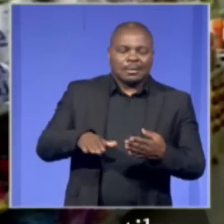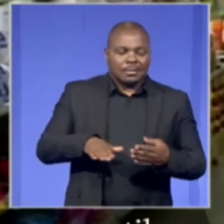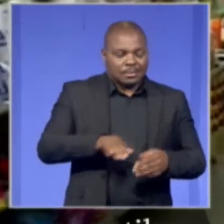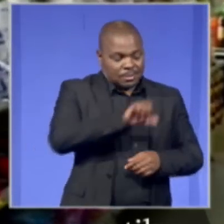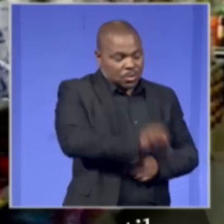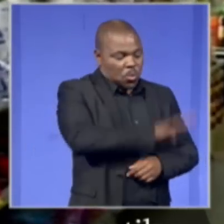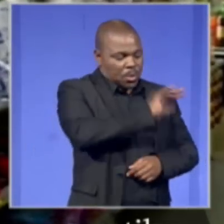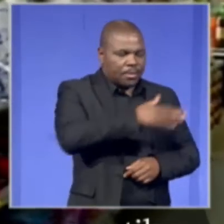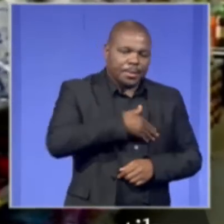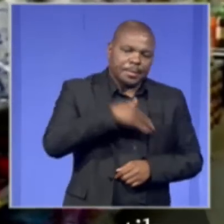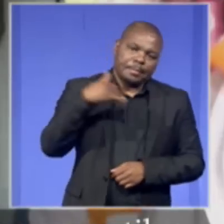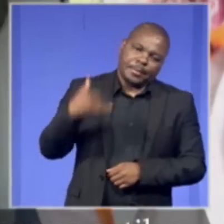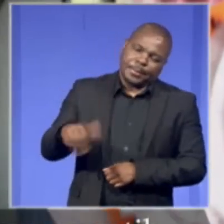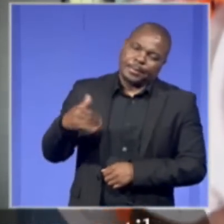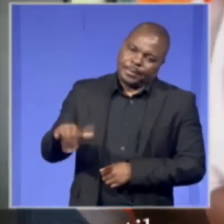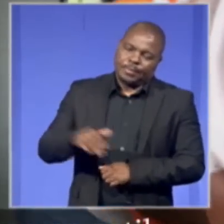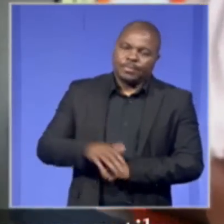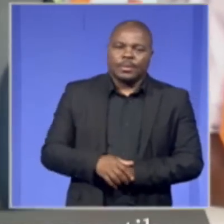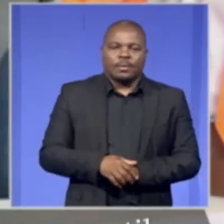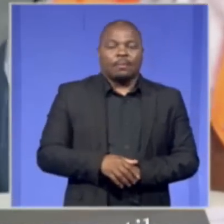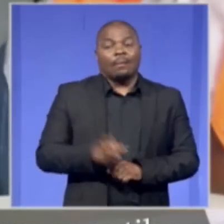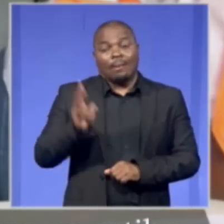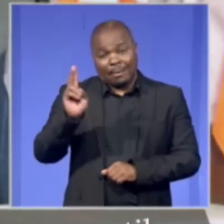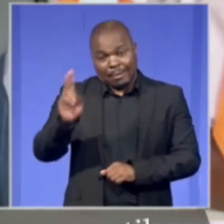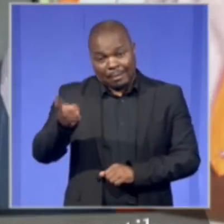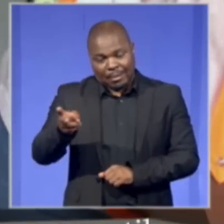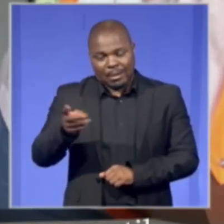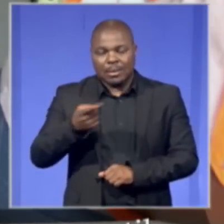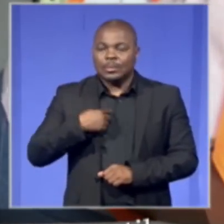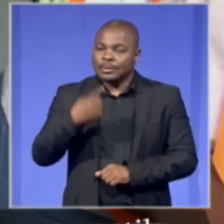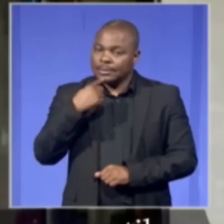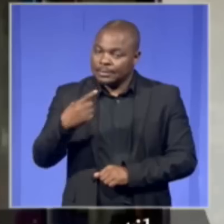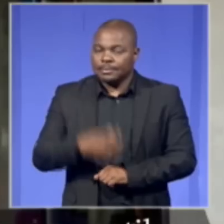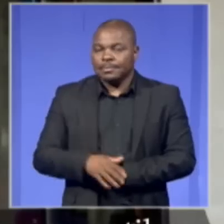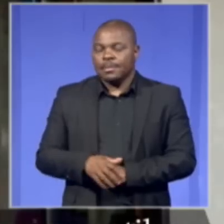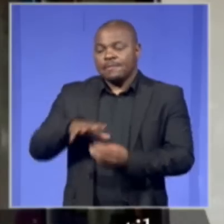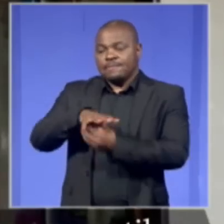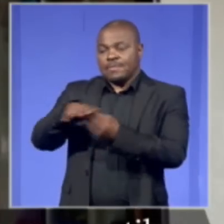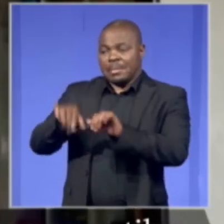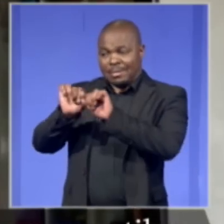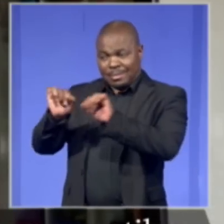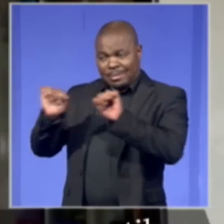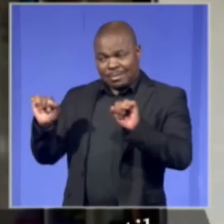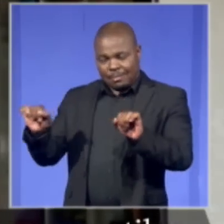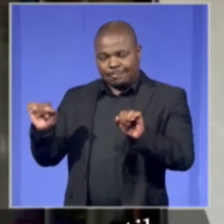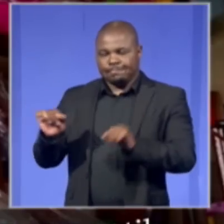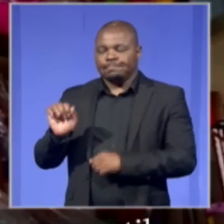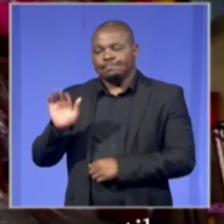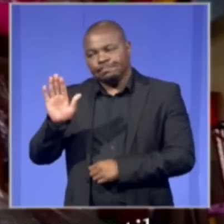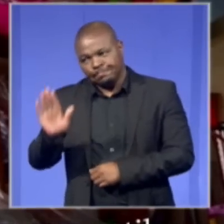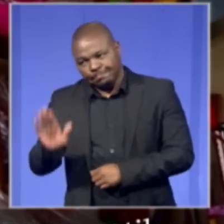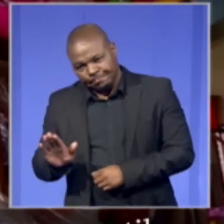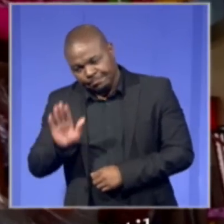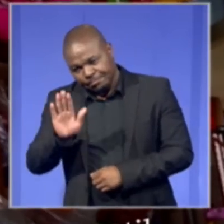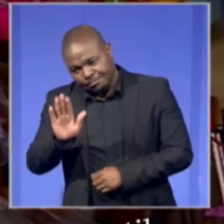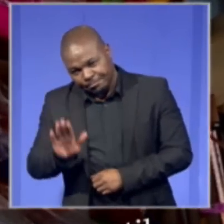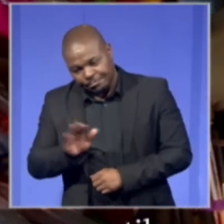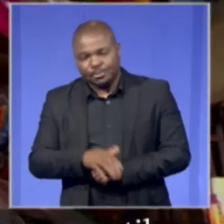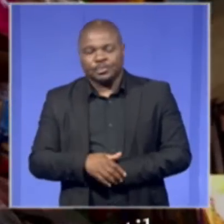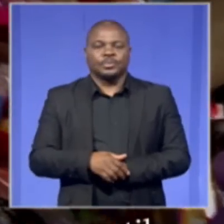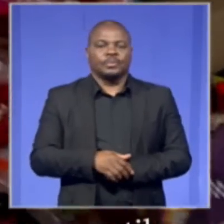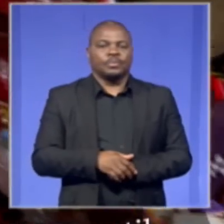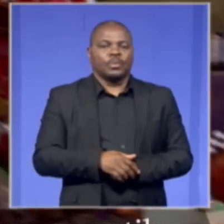nation. We reiterate our condolences to the families of the children who passed on.